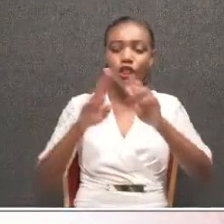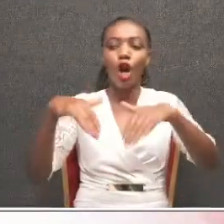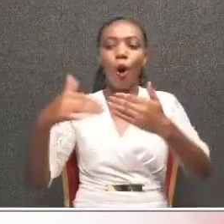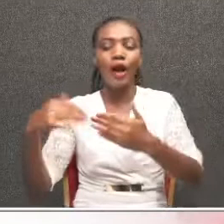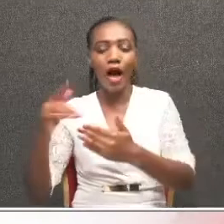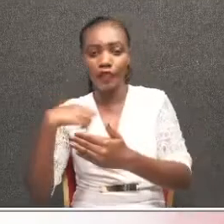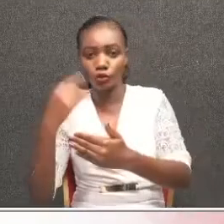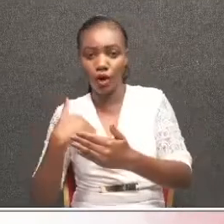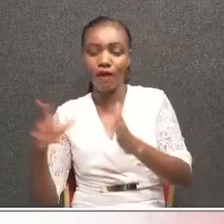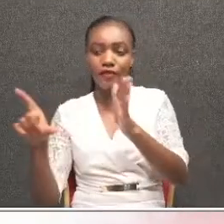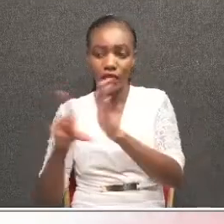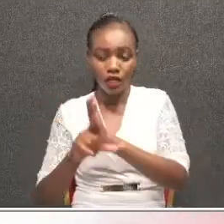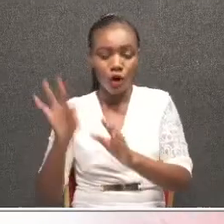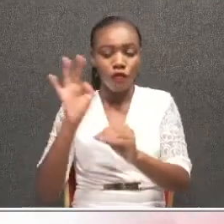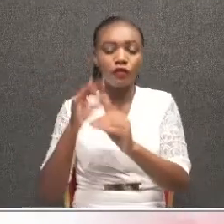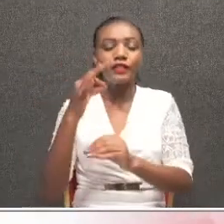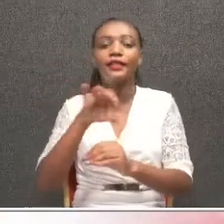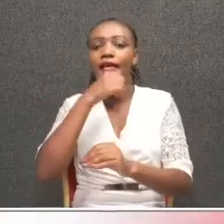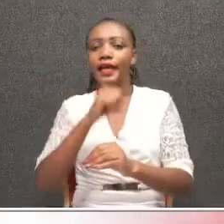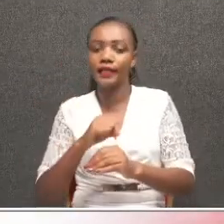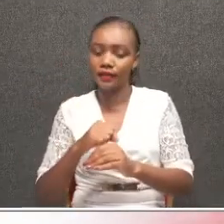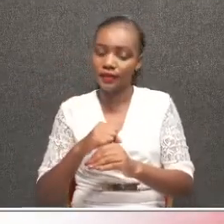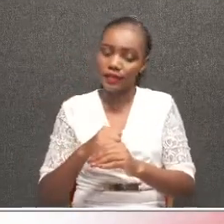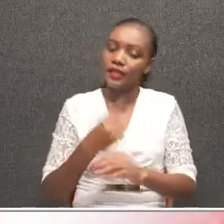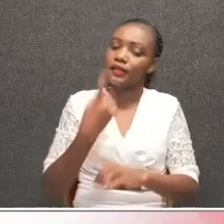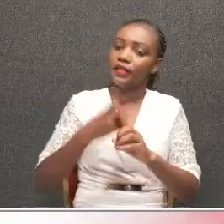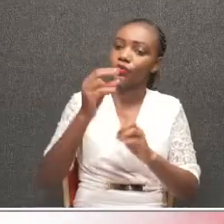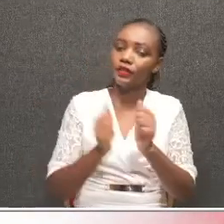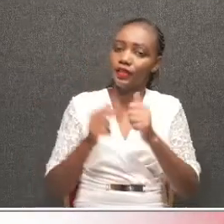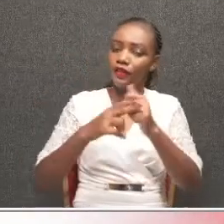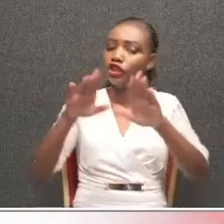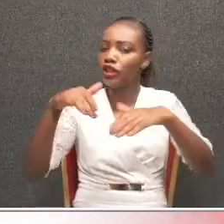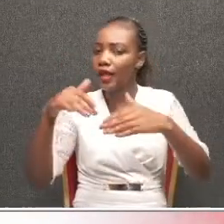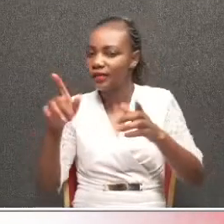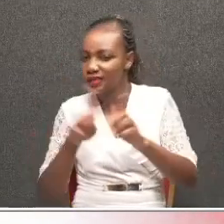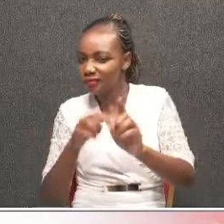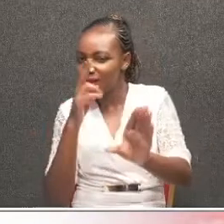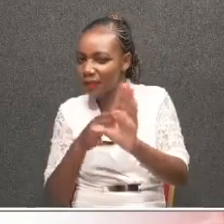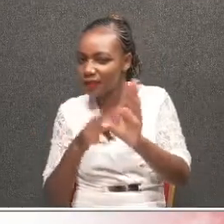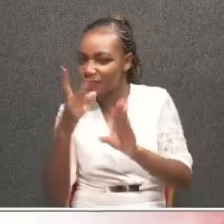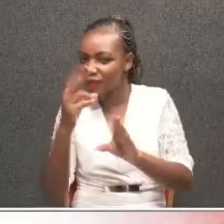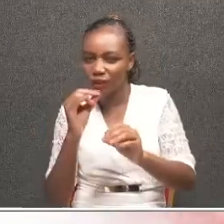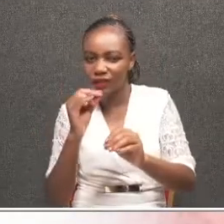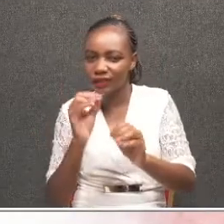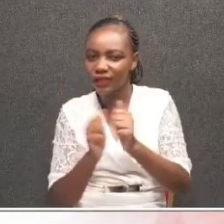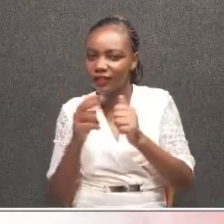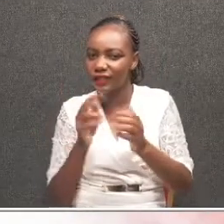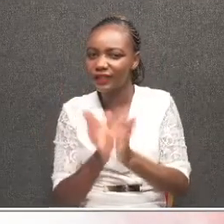legal voting age by 2017 and failed to register to participate in the 2017 general